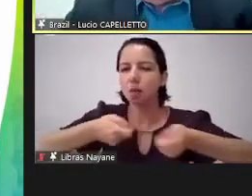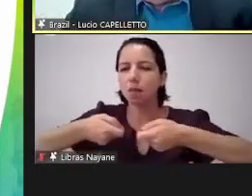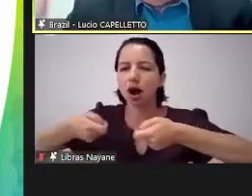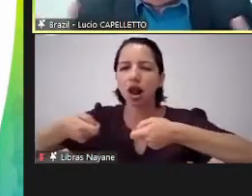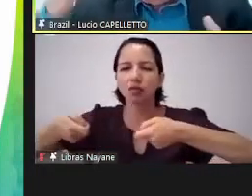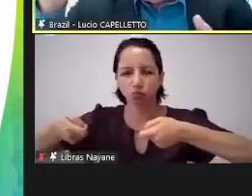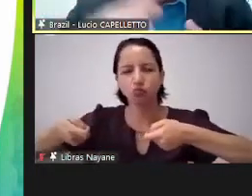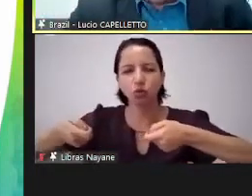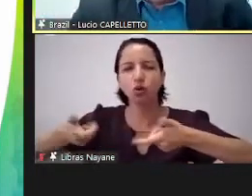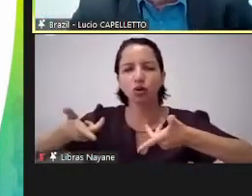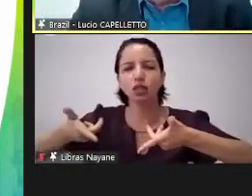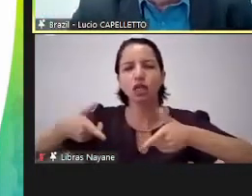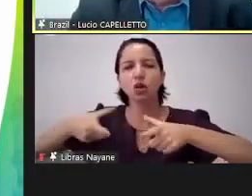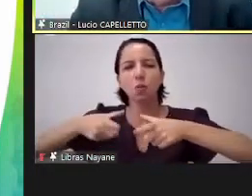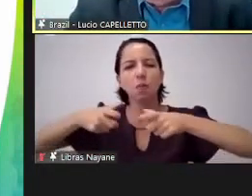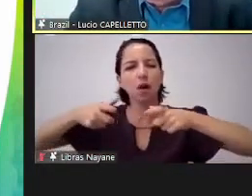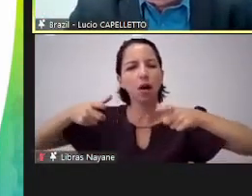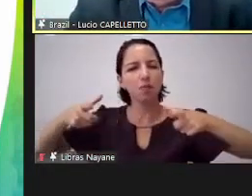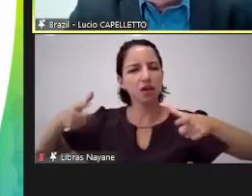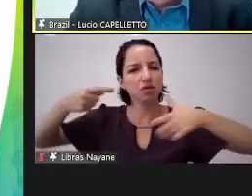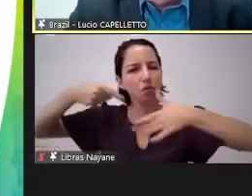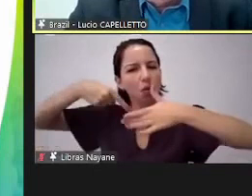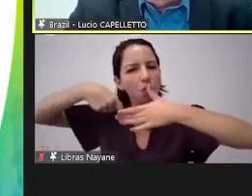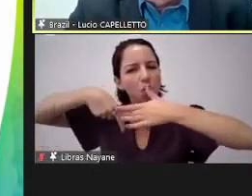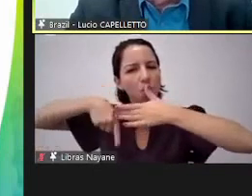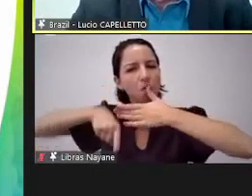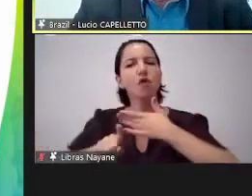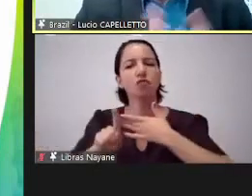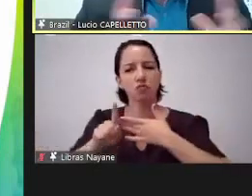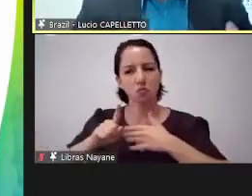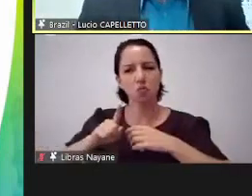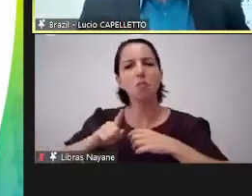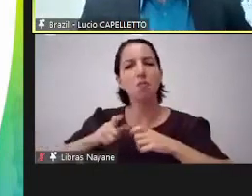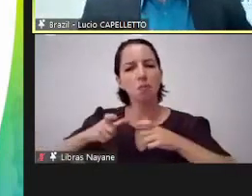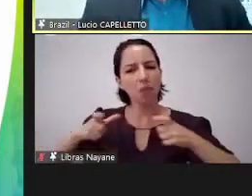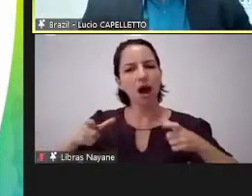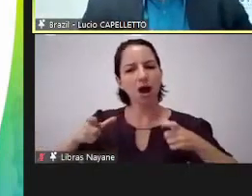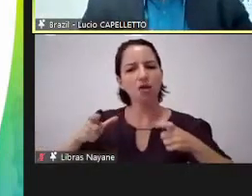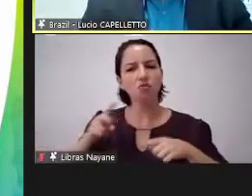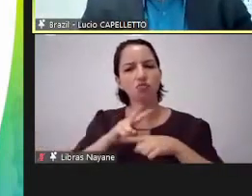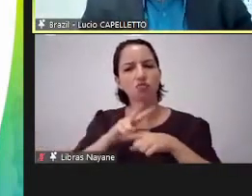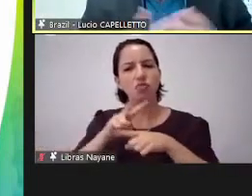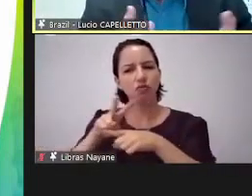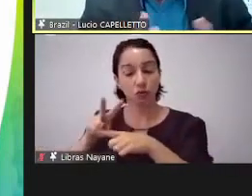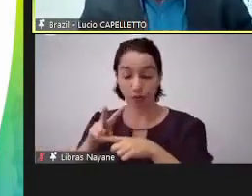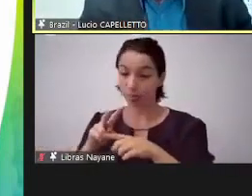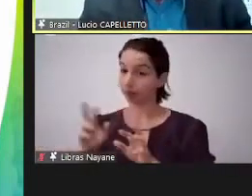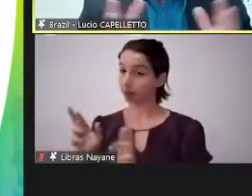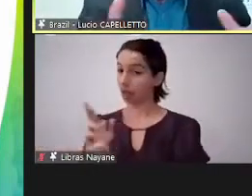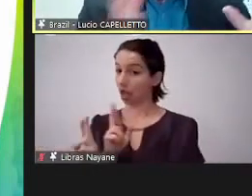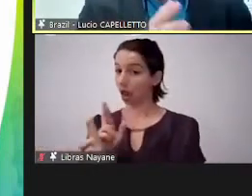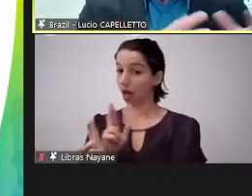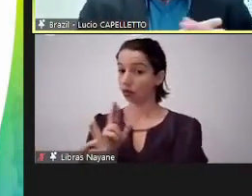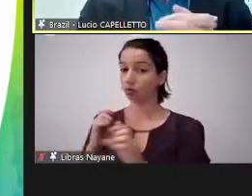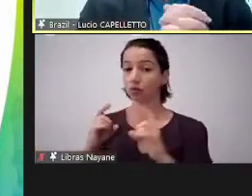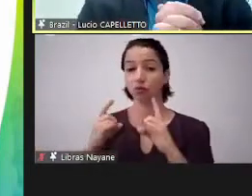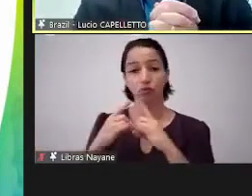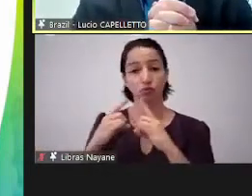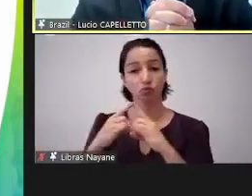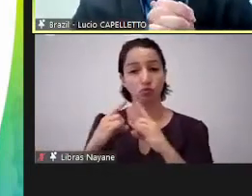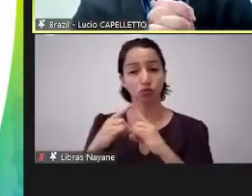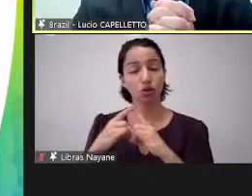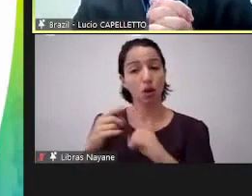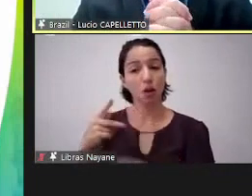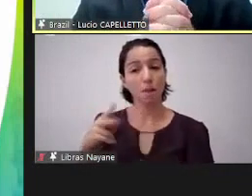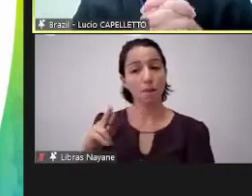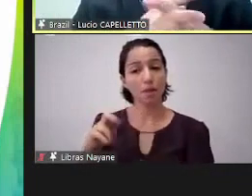by the entities, we have this range and depthness in terms of supervision. There is